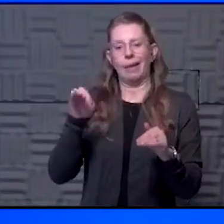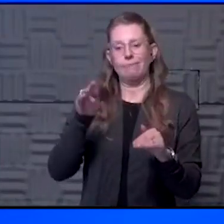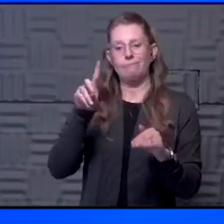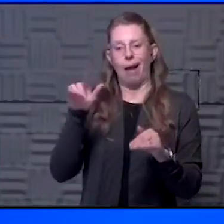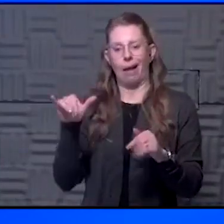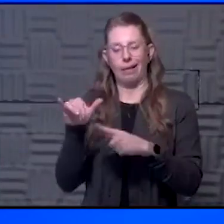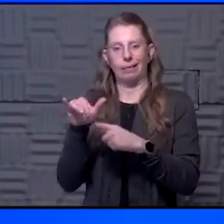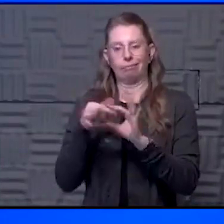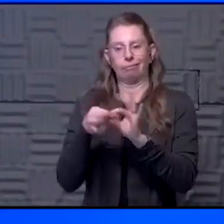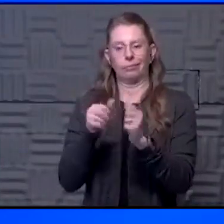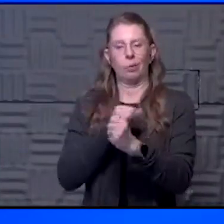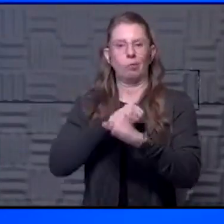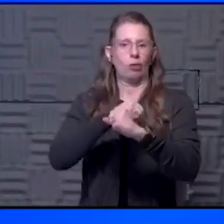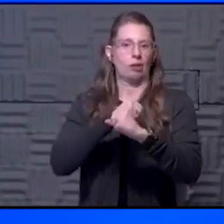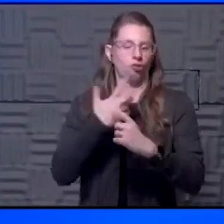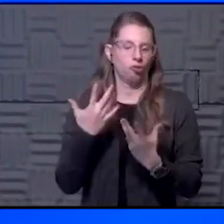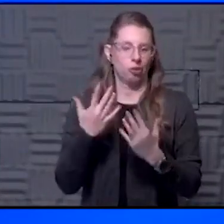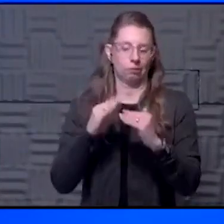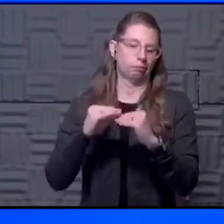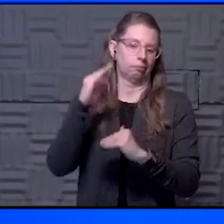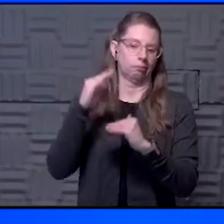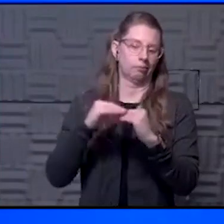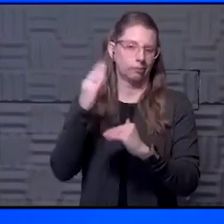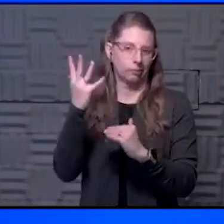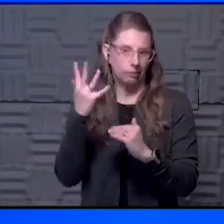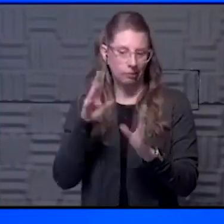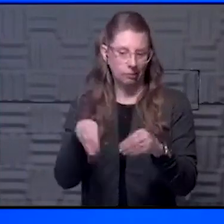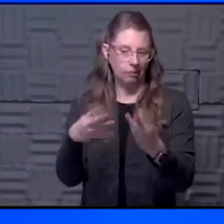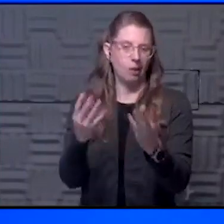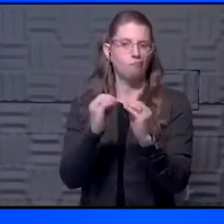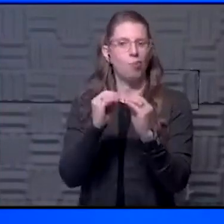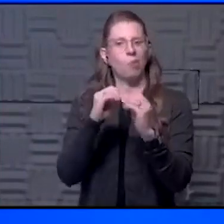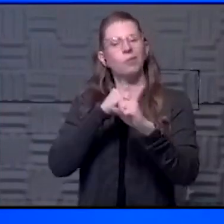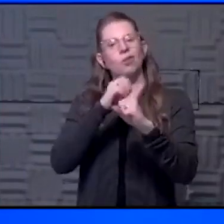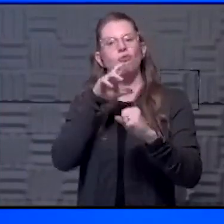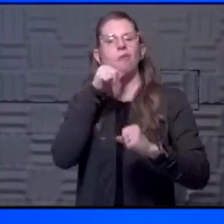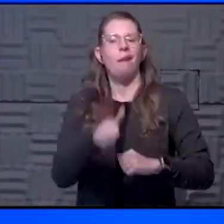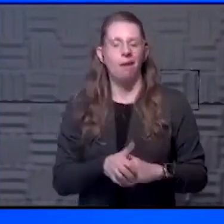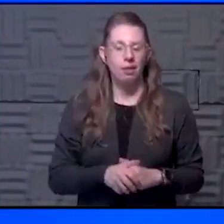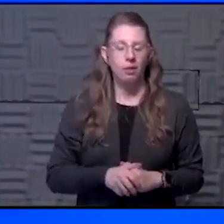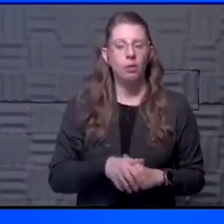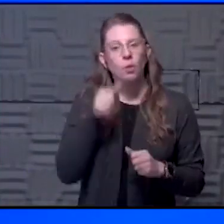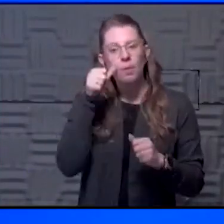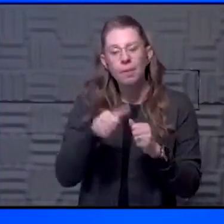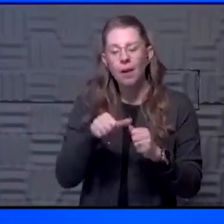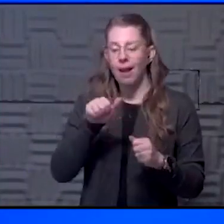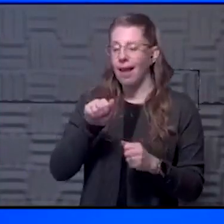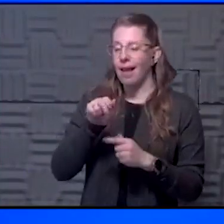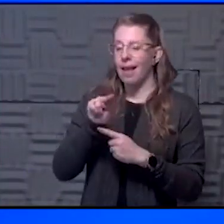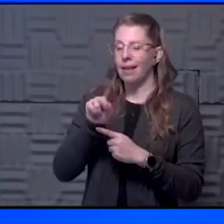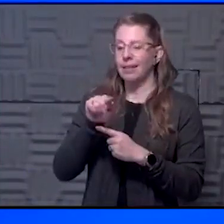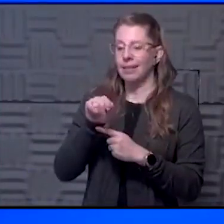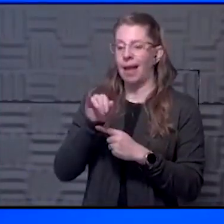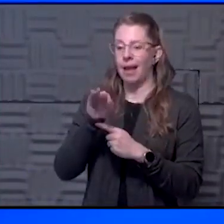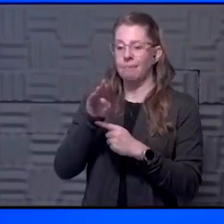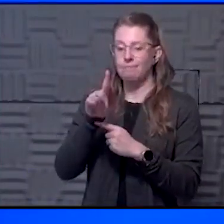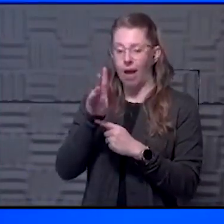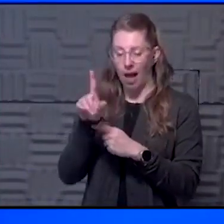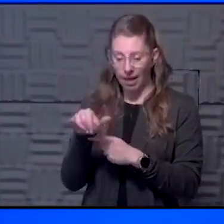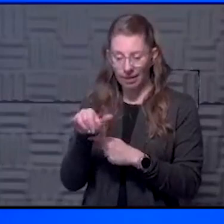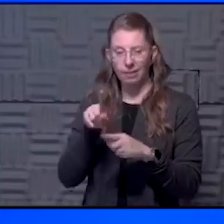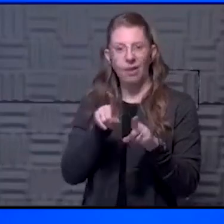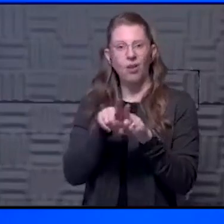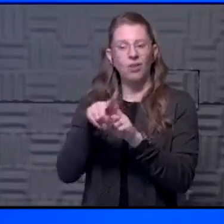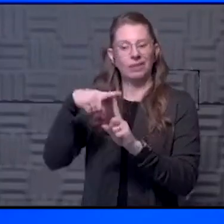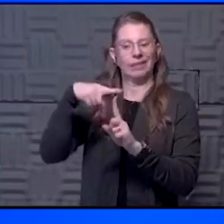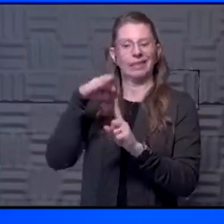correlates with protection, and what above that, is that going to give you more protection or not? Remember, it's antibodies, but it's also T cell responses, another